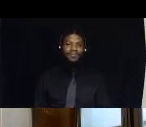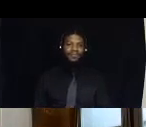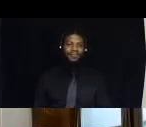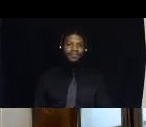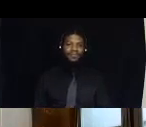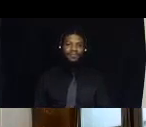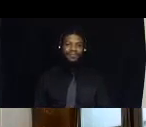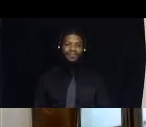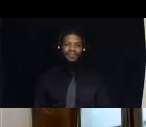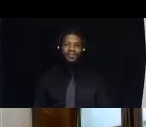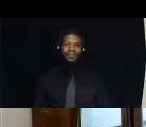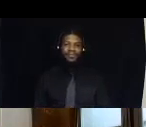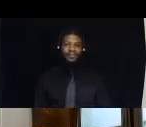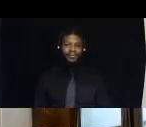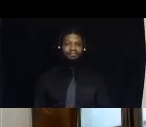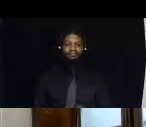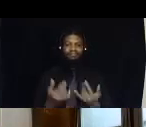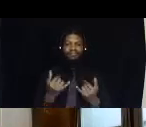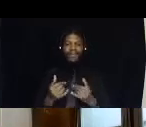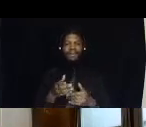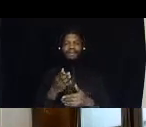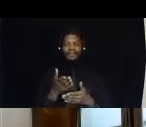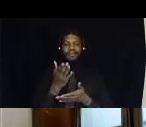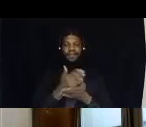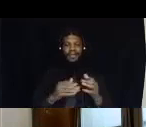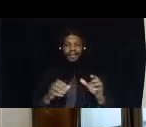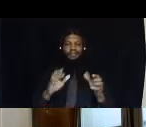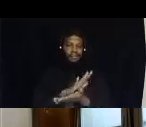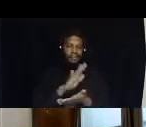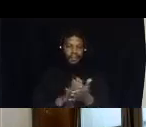And then I need to cut a few things because I want to